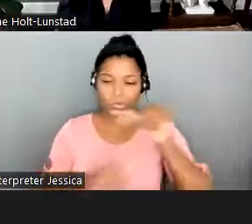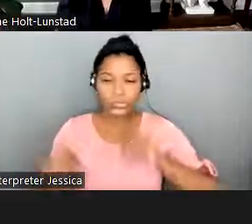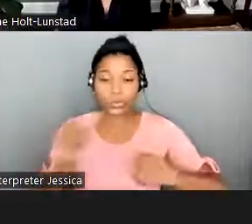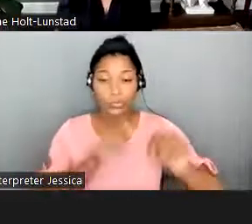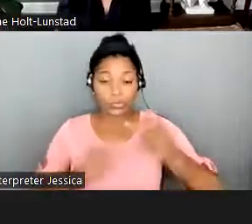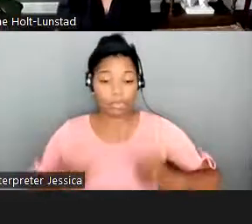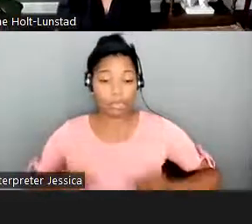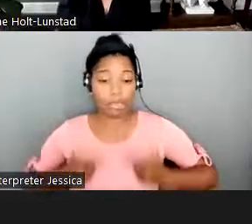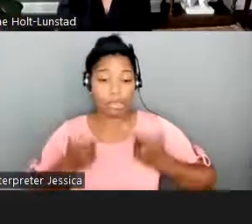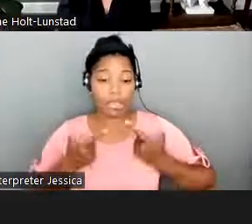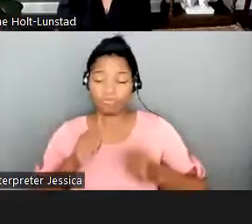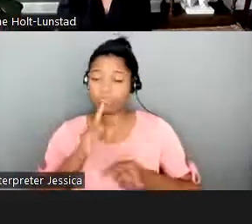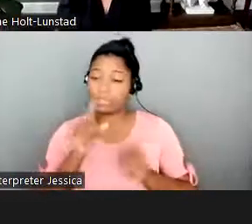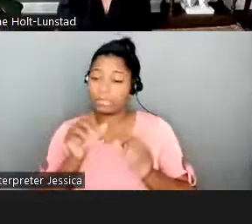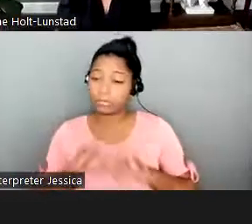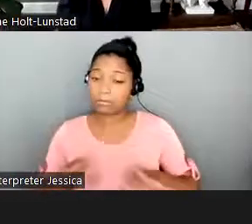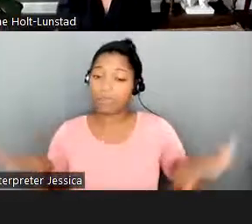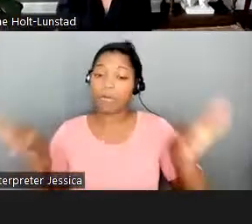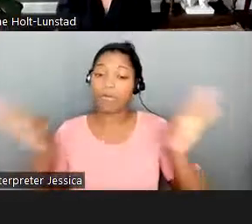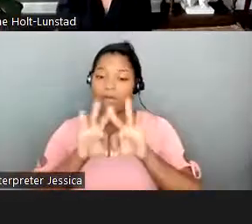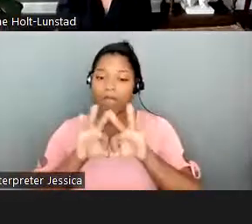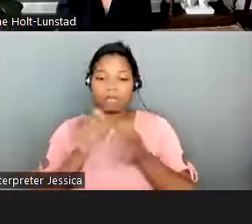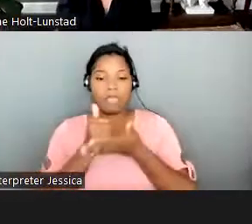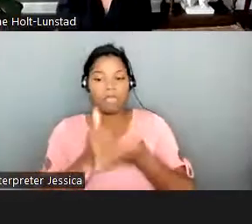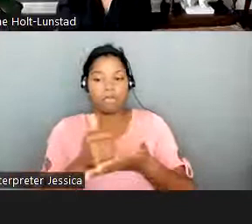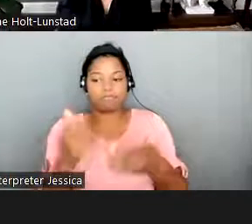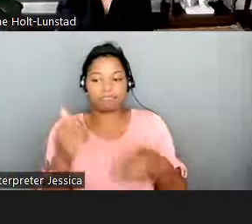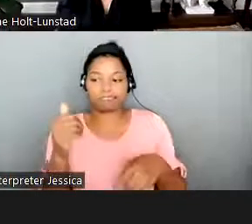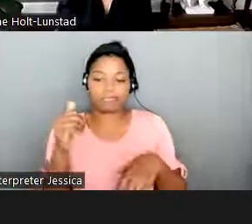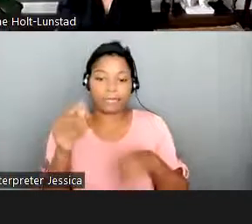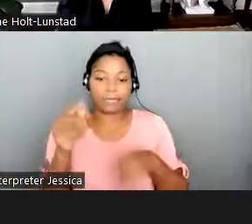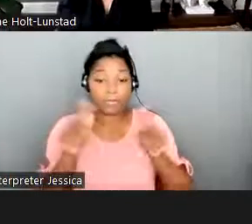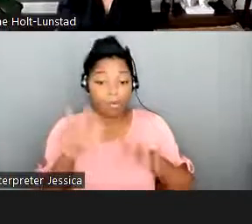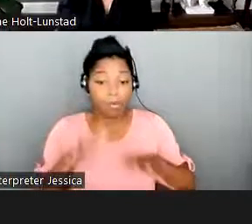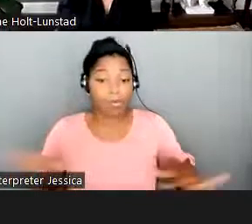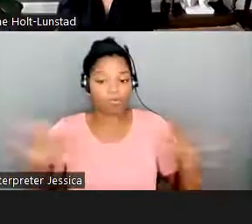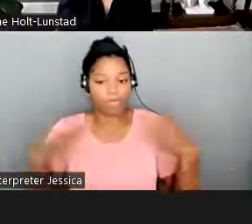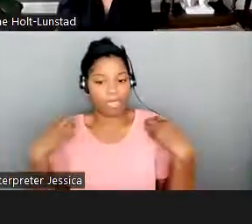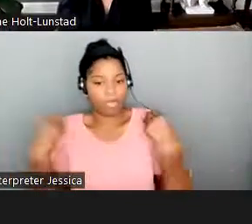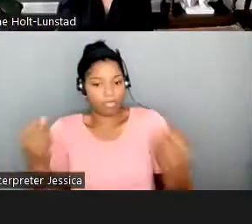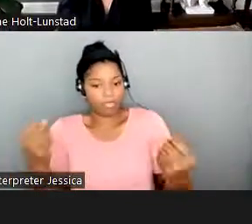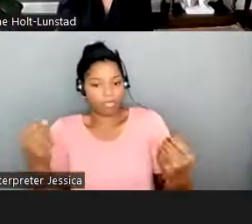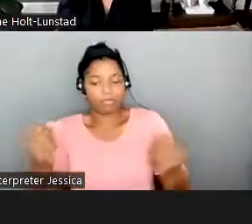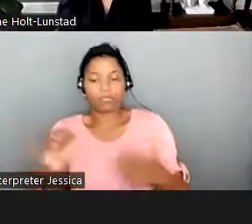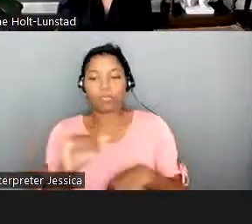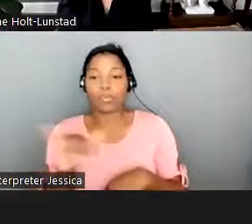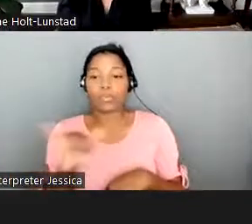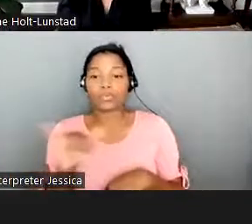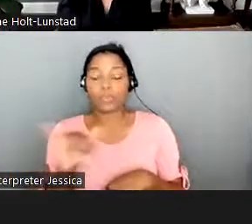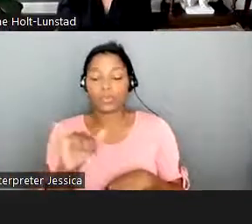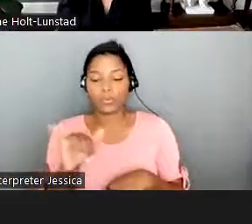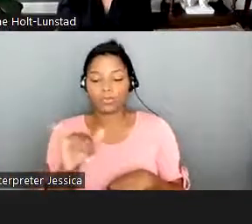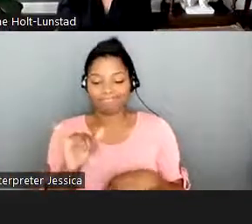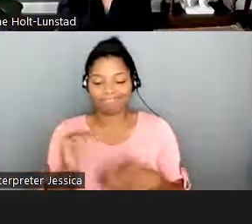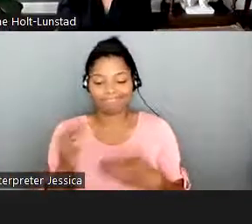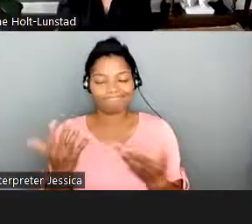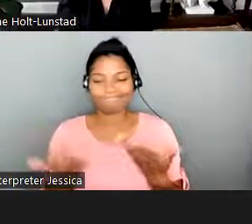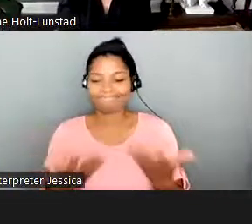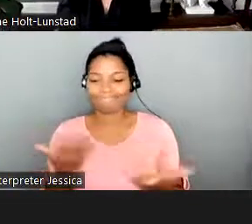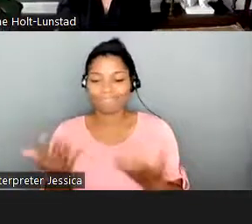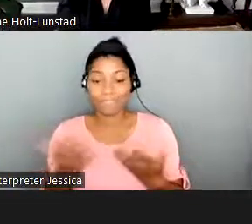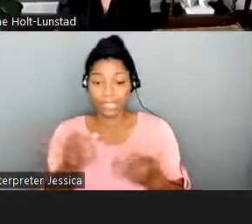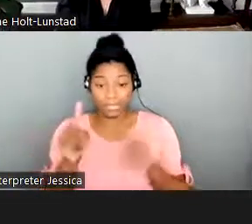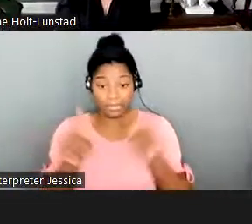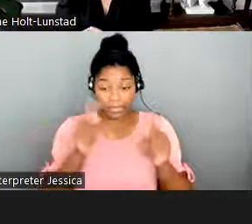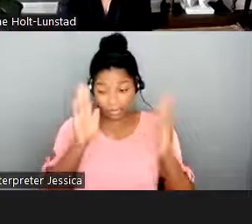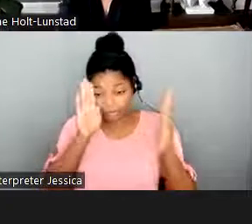significant implications for population health, and in many cases are not currently being given the degree of attention